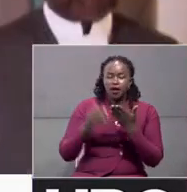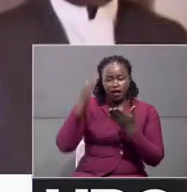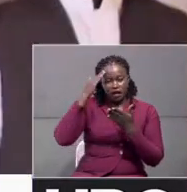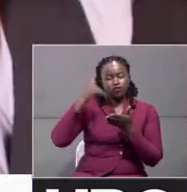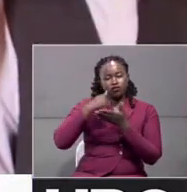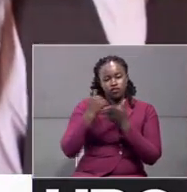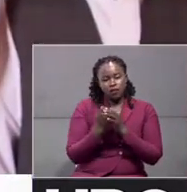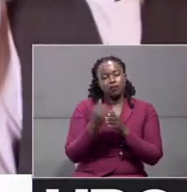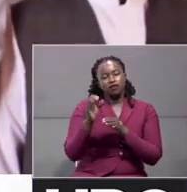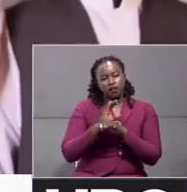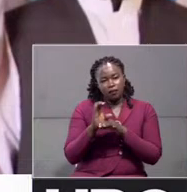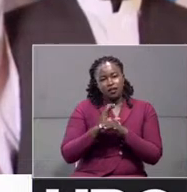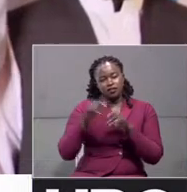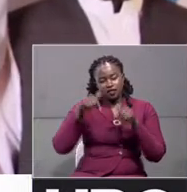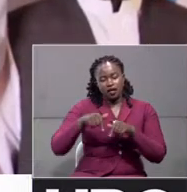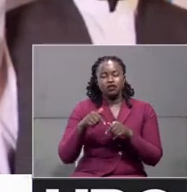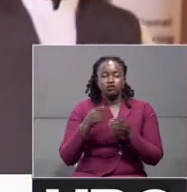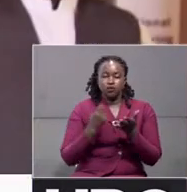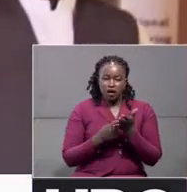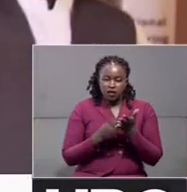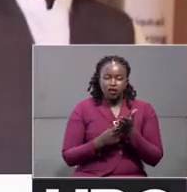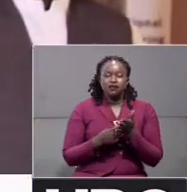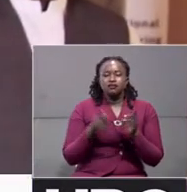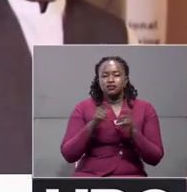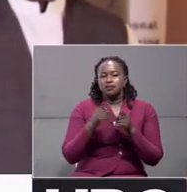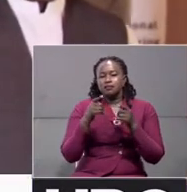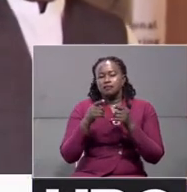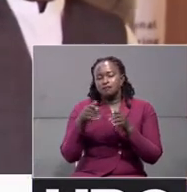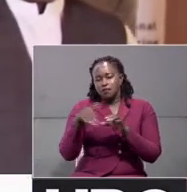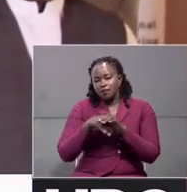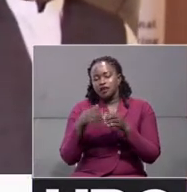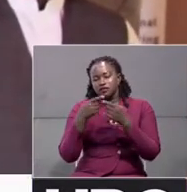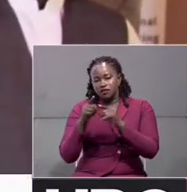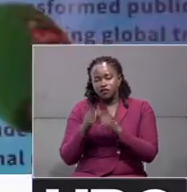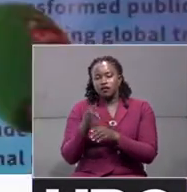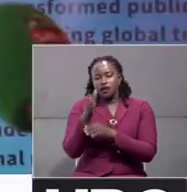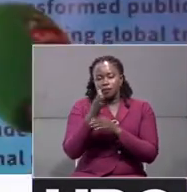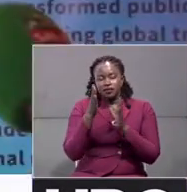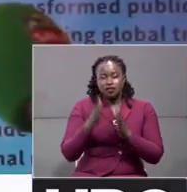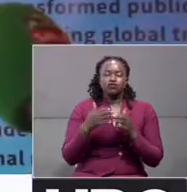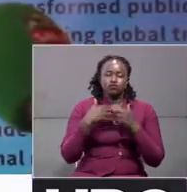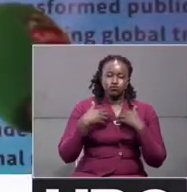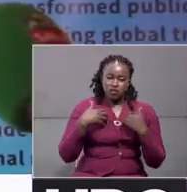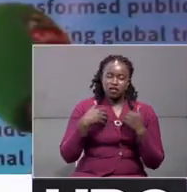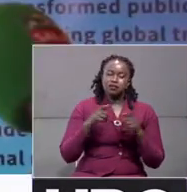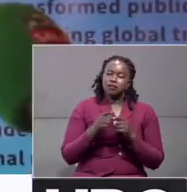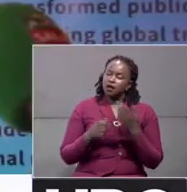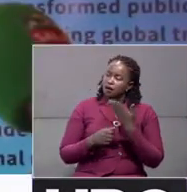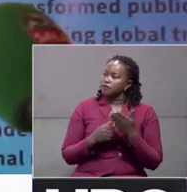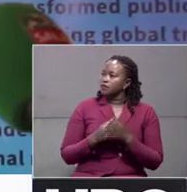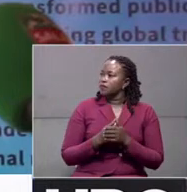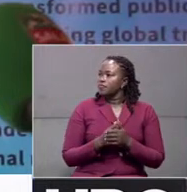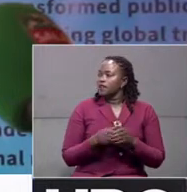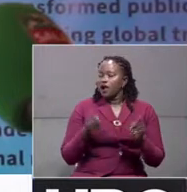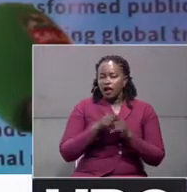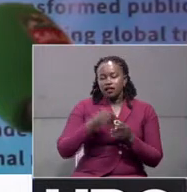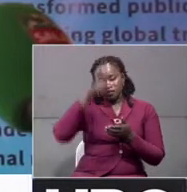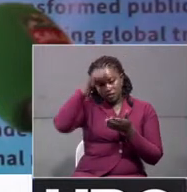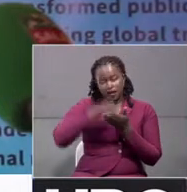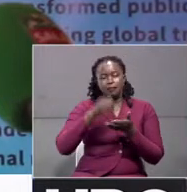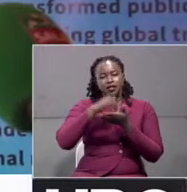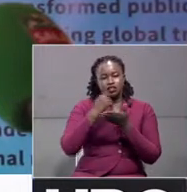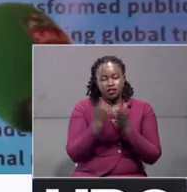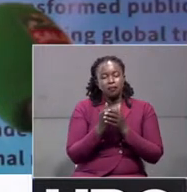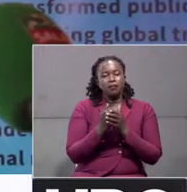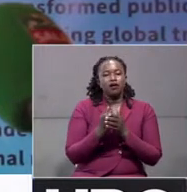of Commerce in Uganda and members from various embassies, including Sudan. So as Islam Chamber of Commerce, we said, let us start